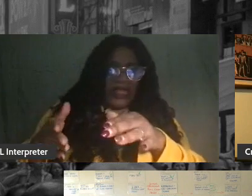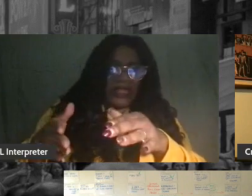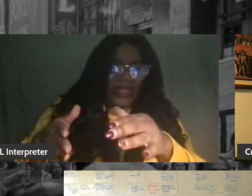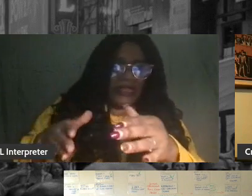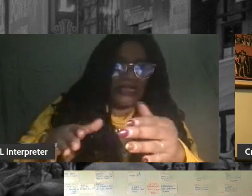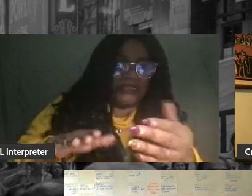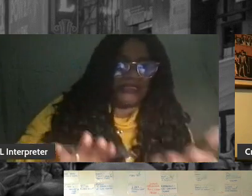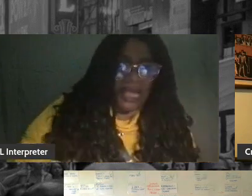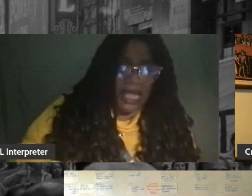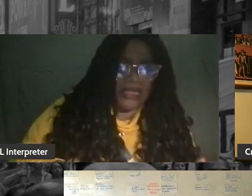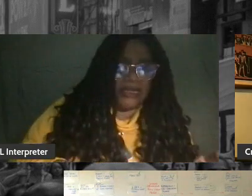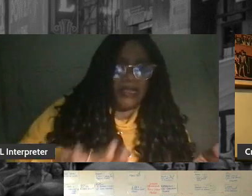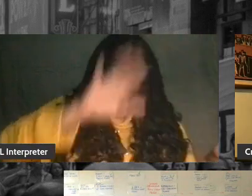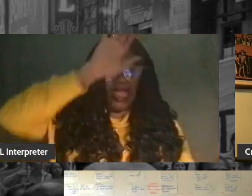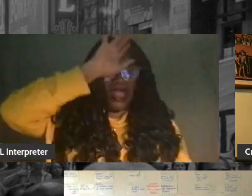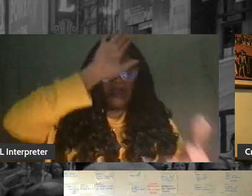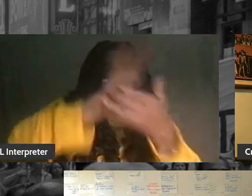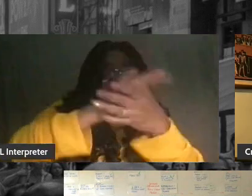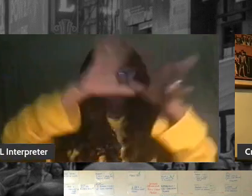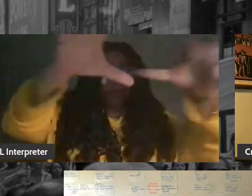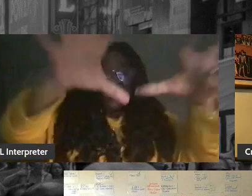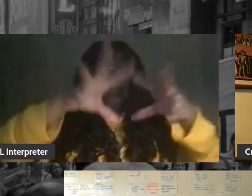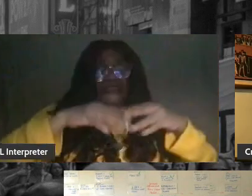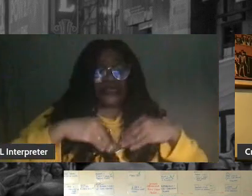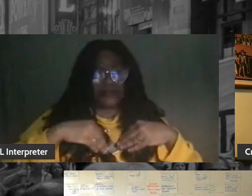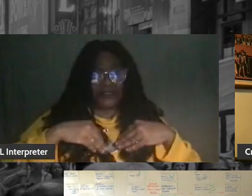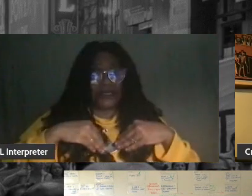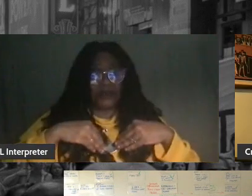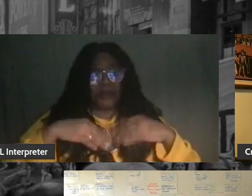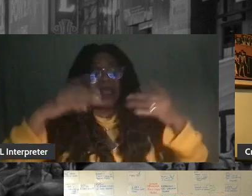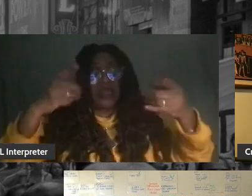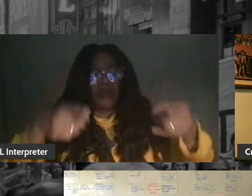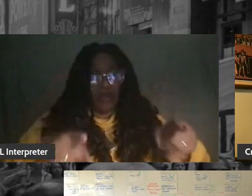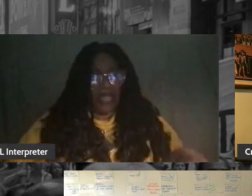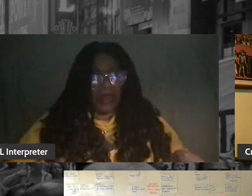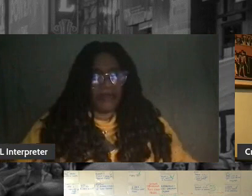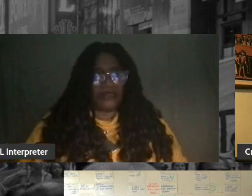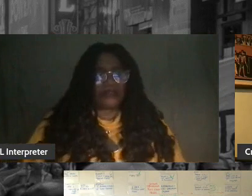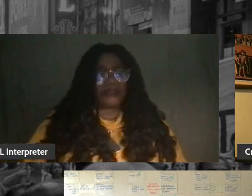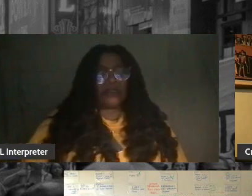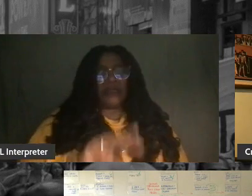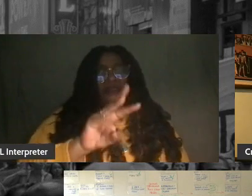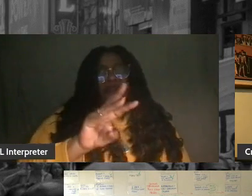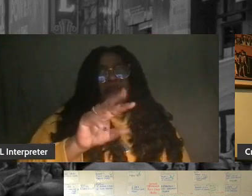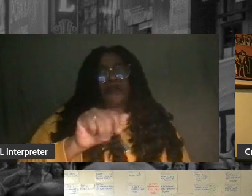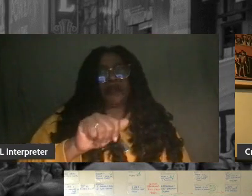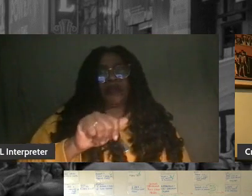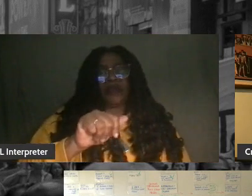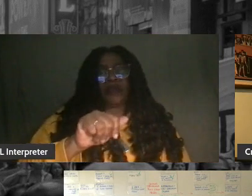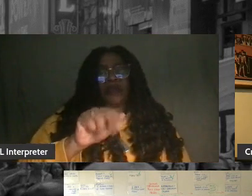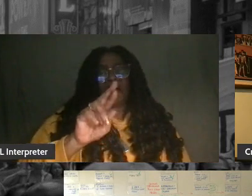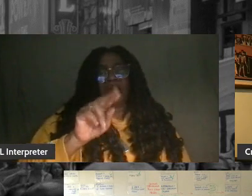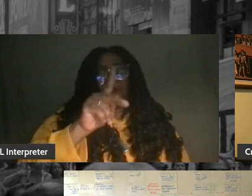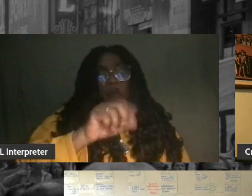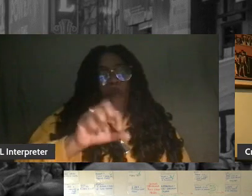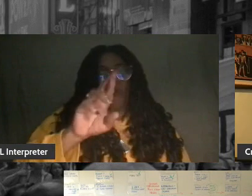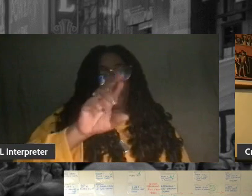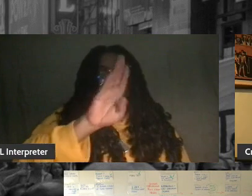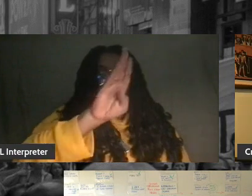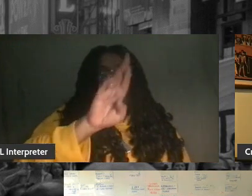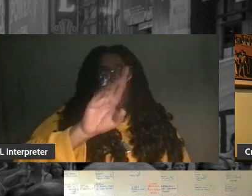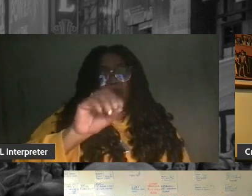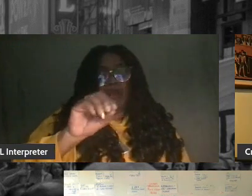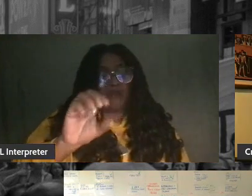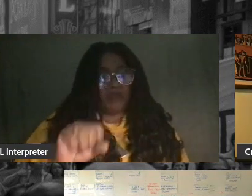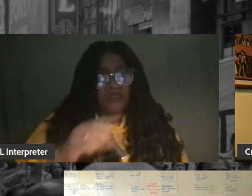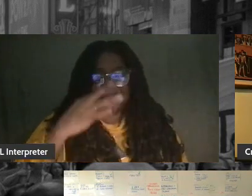husband actually accepts him and what happened. Warner Brothers decided not to make the movie